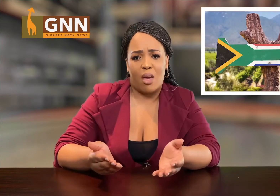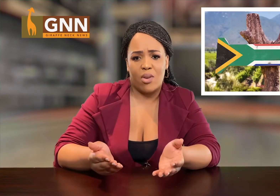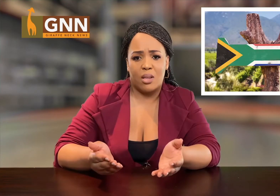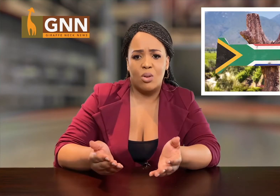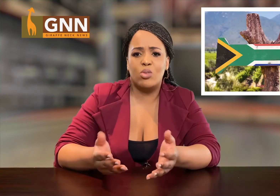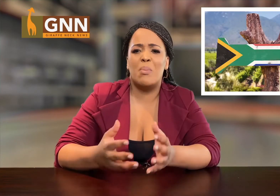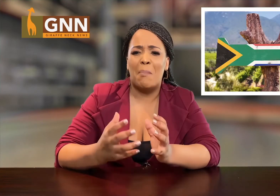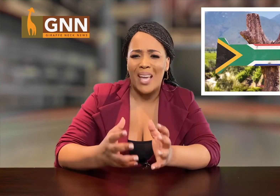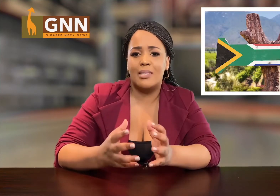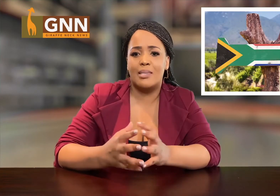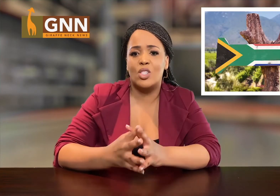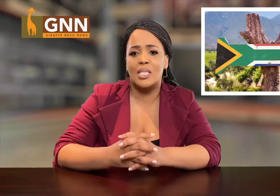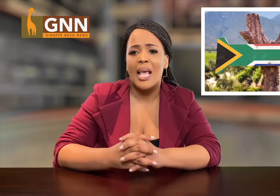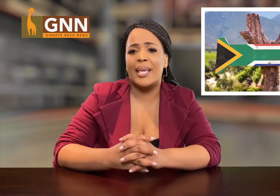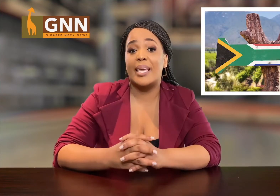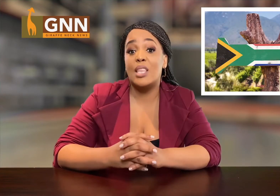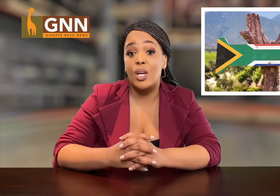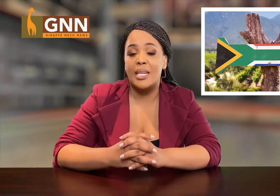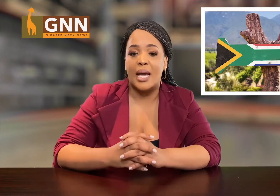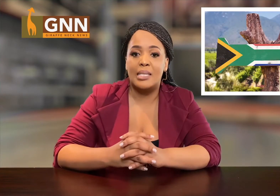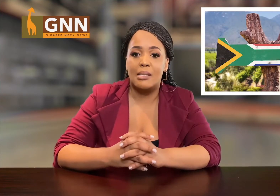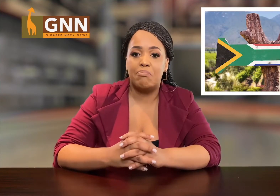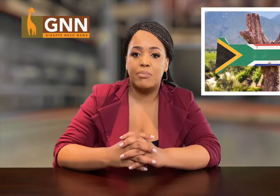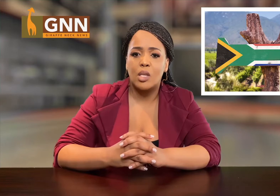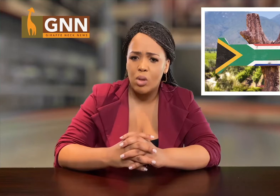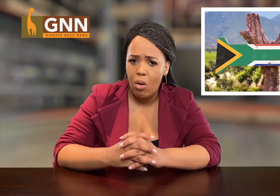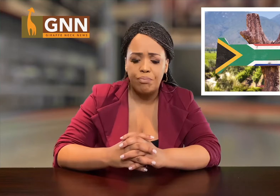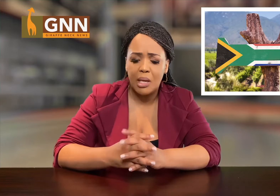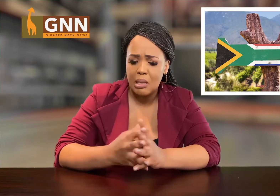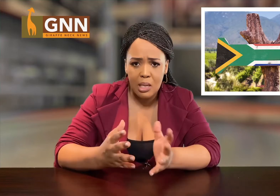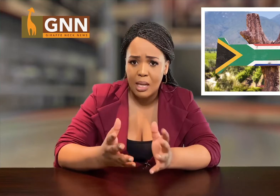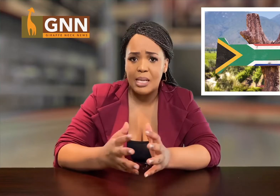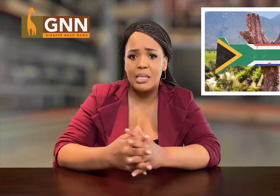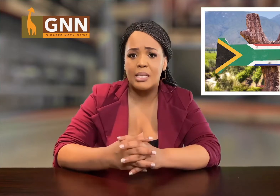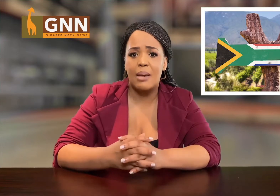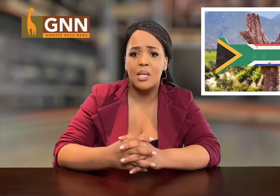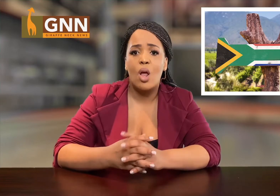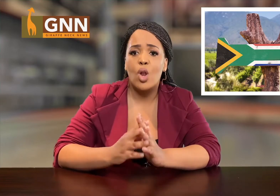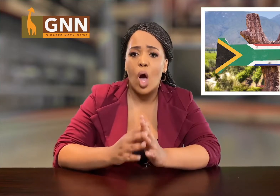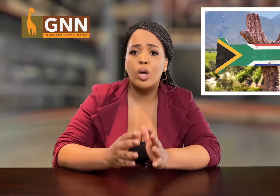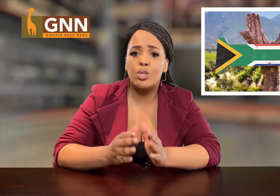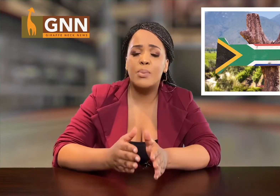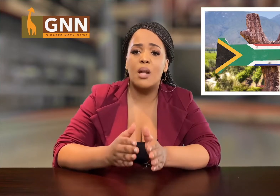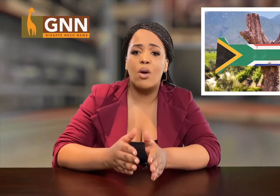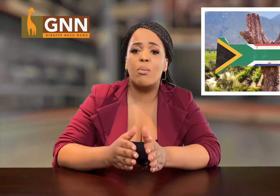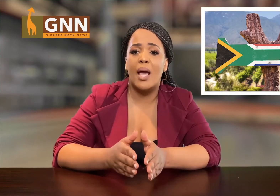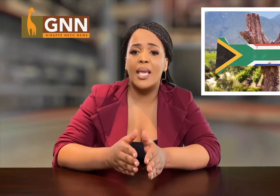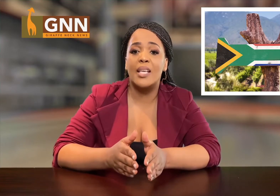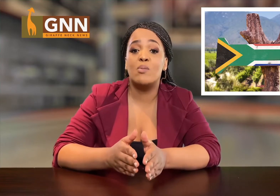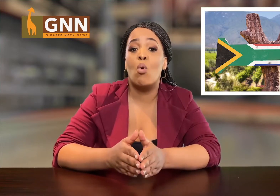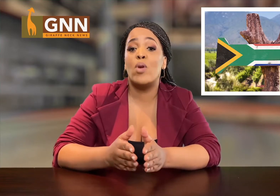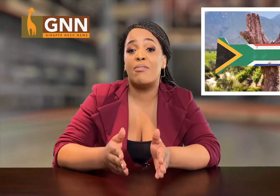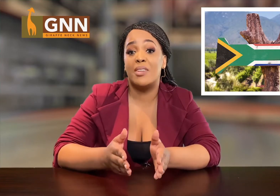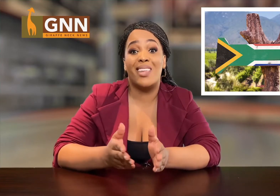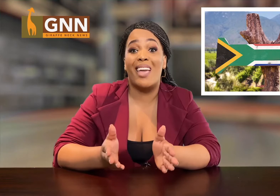before in South Africa, to make big decisions like in the early 90s. So, in these uncertain times, long-term scenario